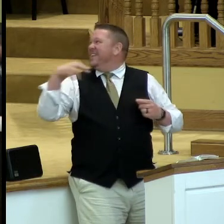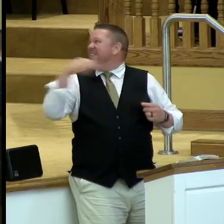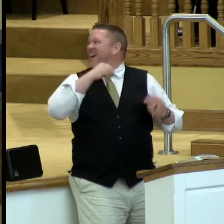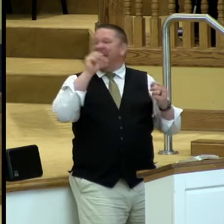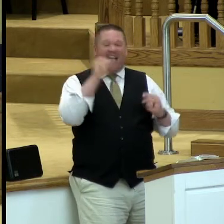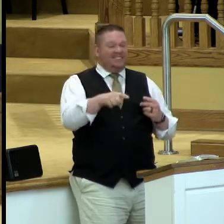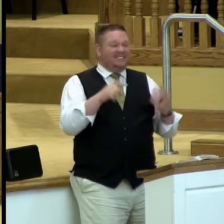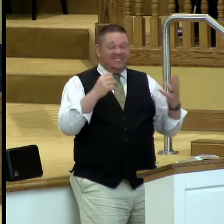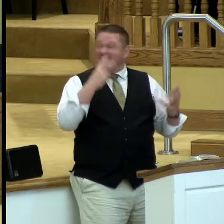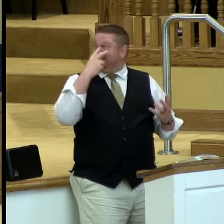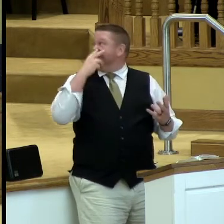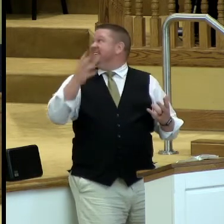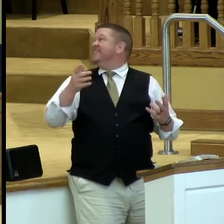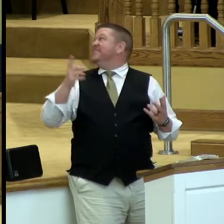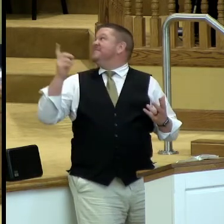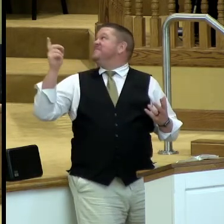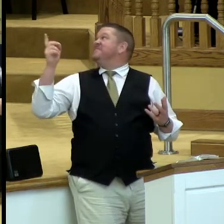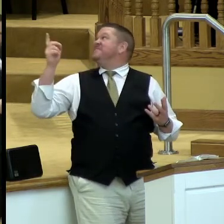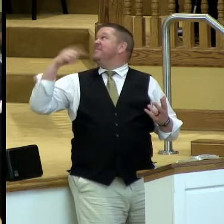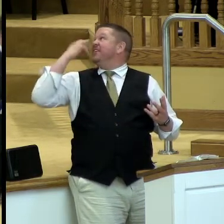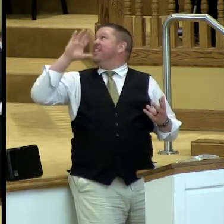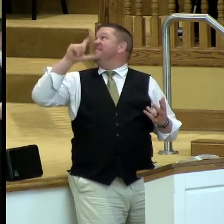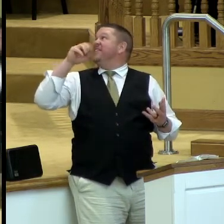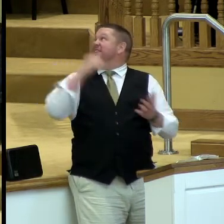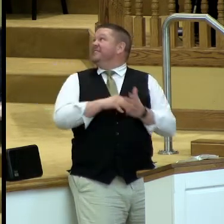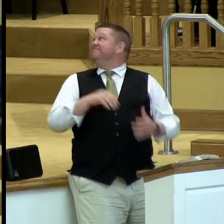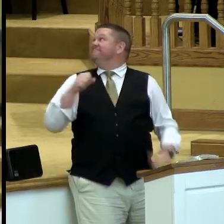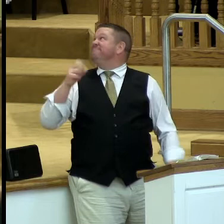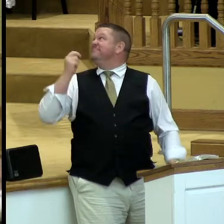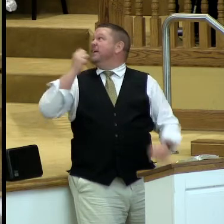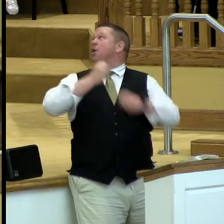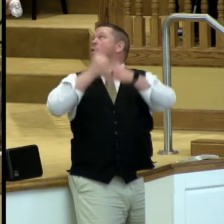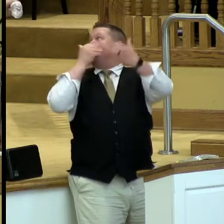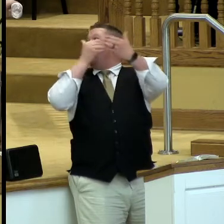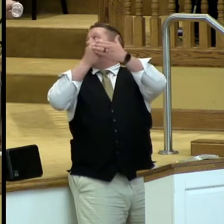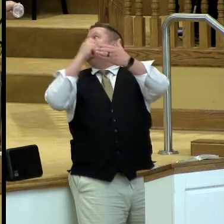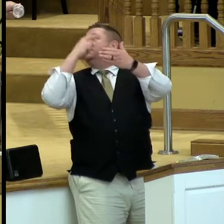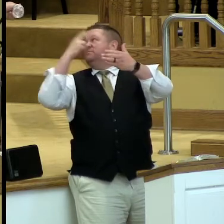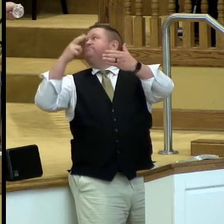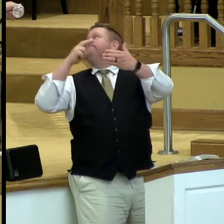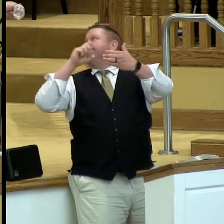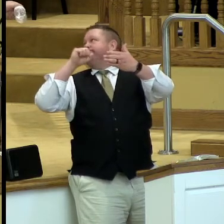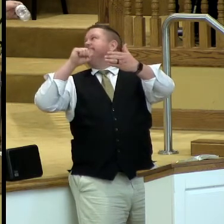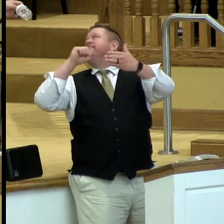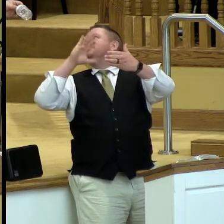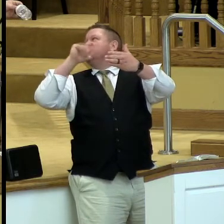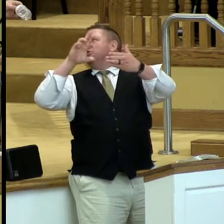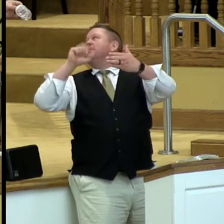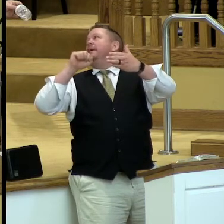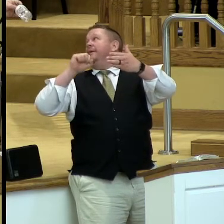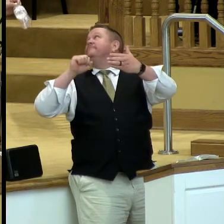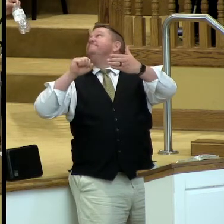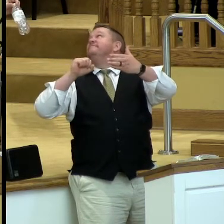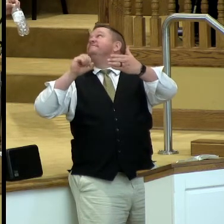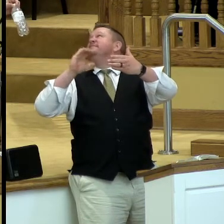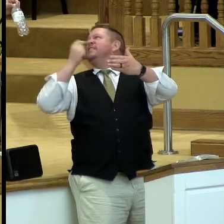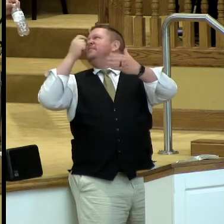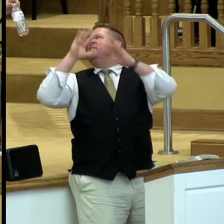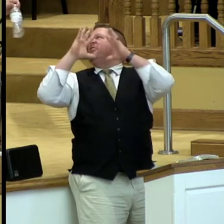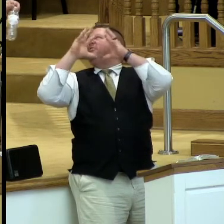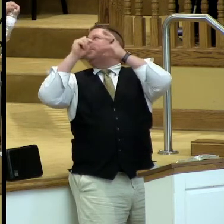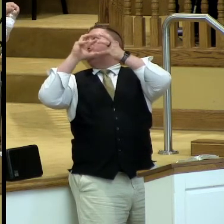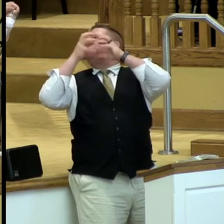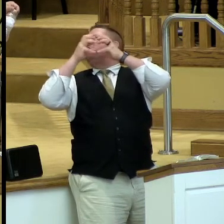walk over and ask him, though. So see, it looks like a bottle again, right? But when you get real close, you see the scars,